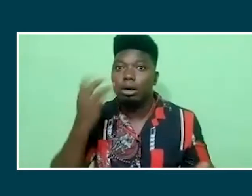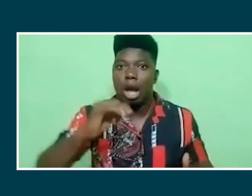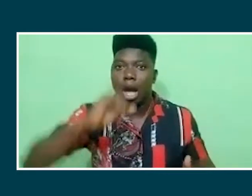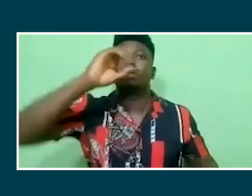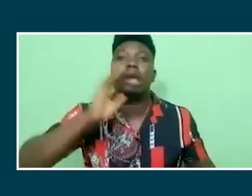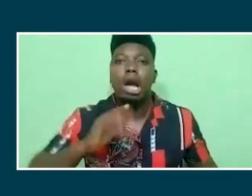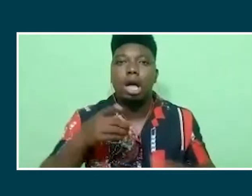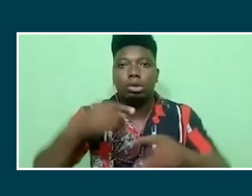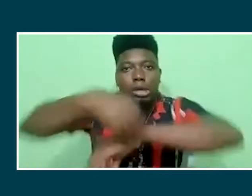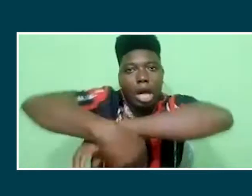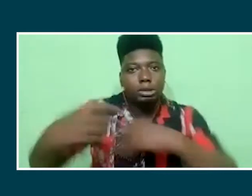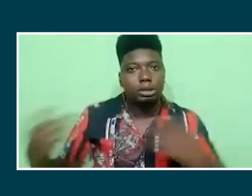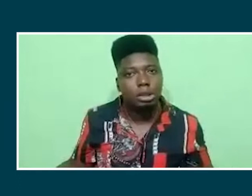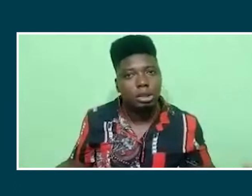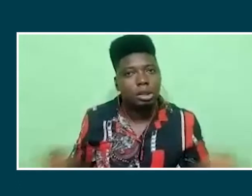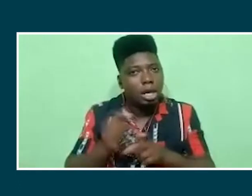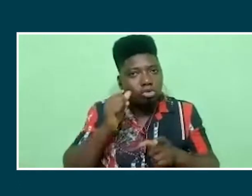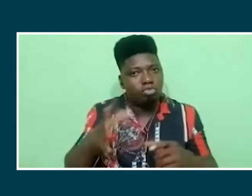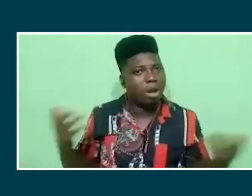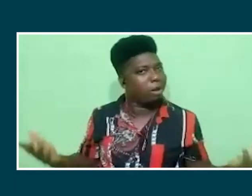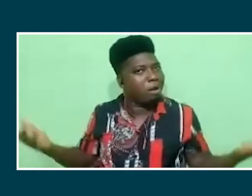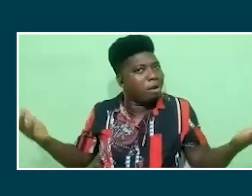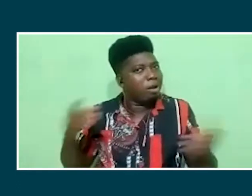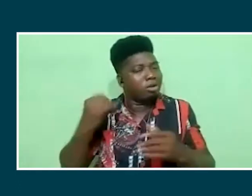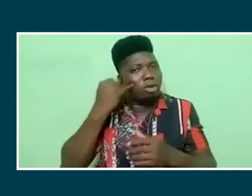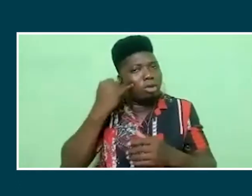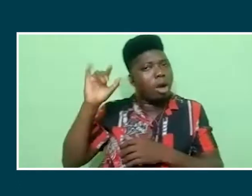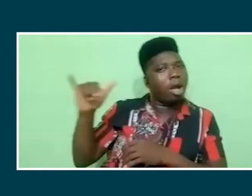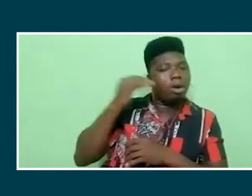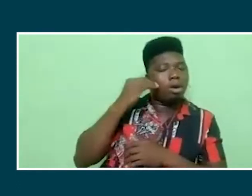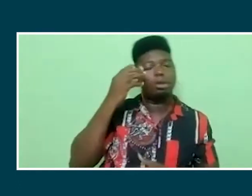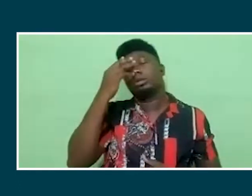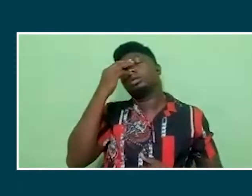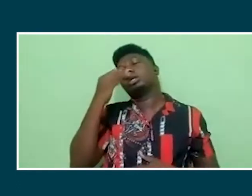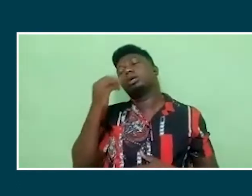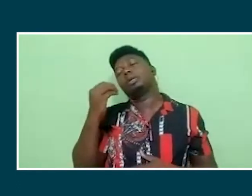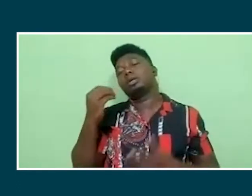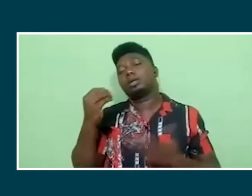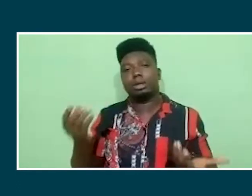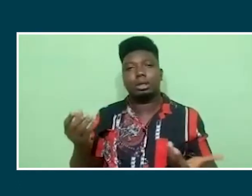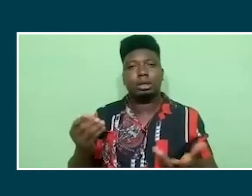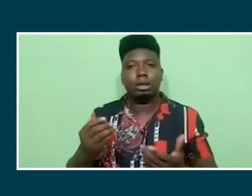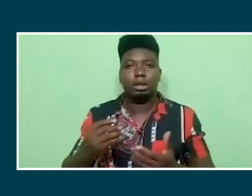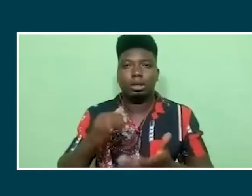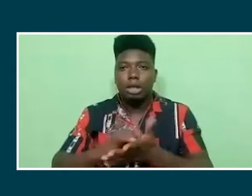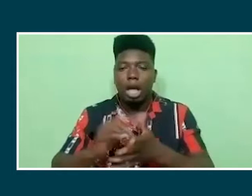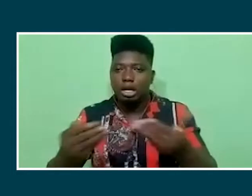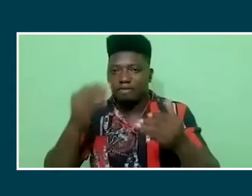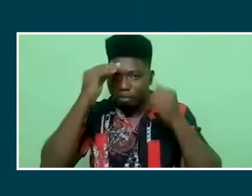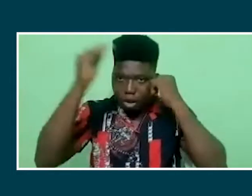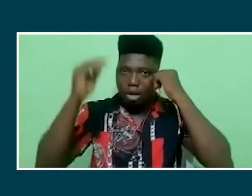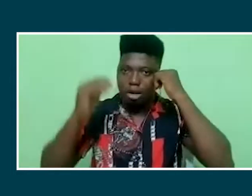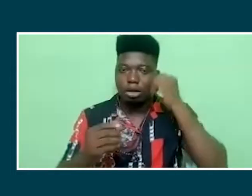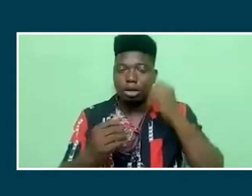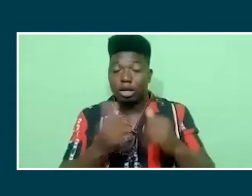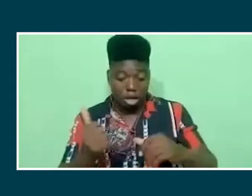As a woman, she was supposed to be home sleeping. So already that gives men a platform to